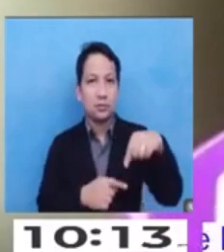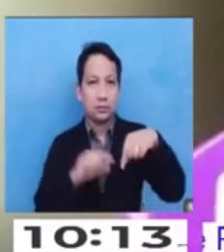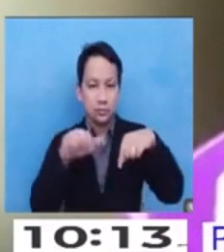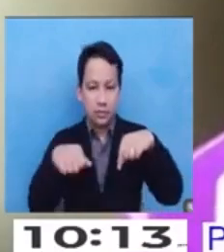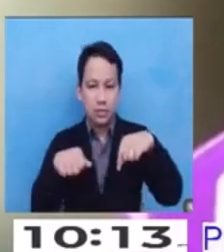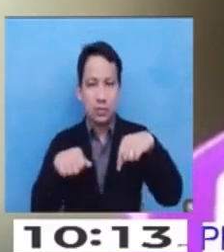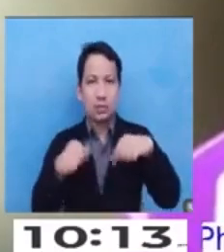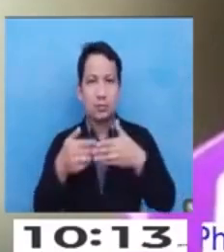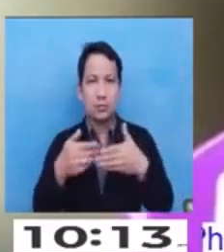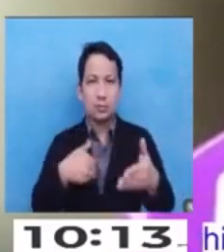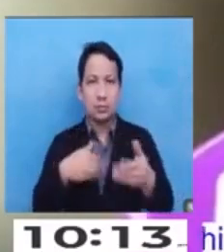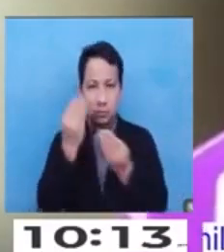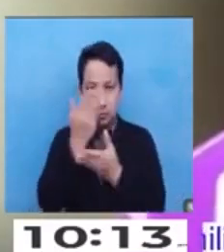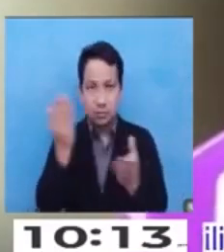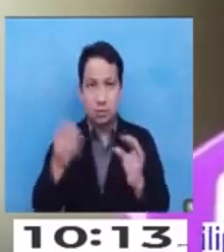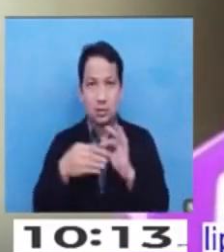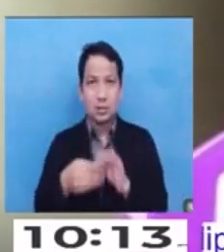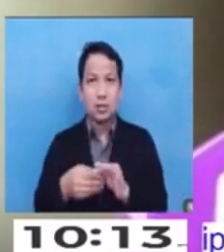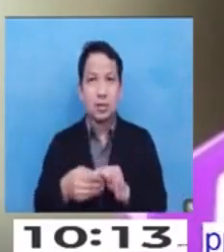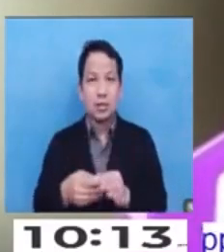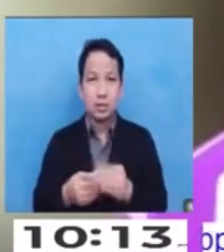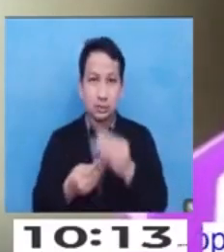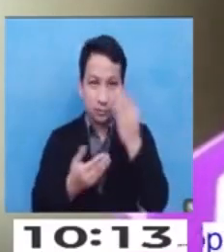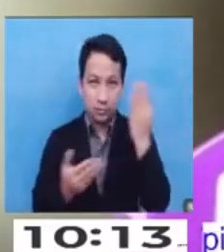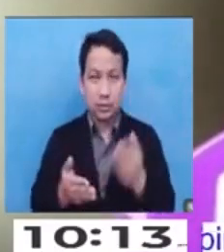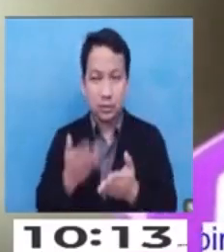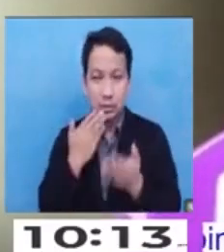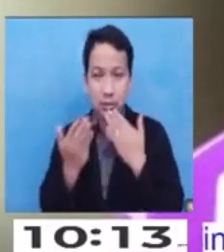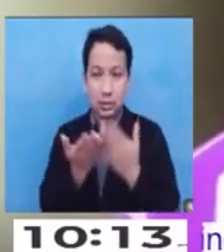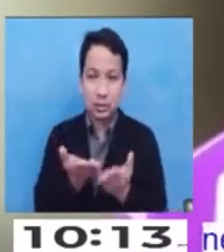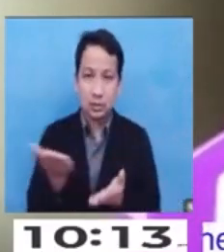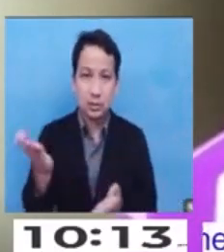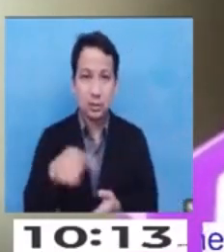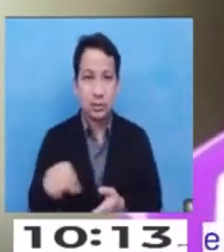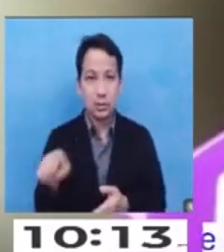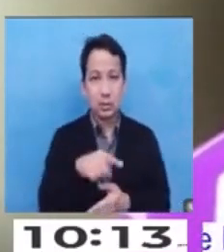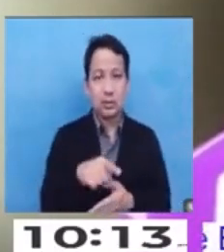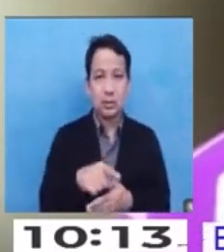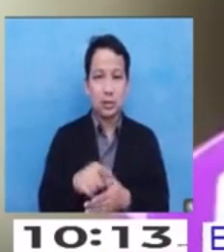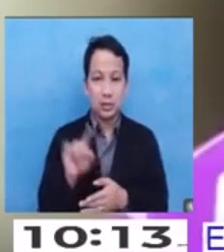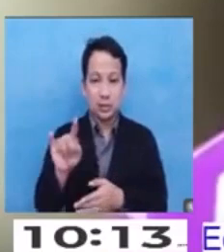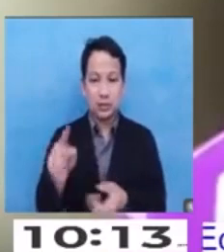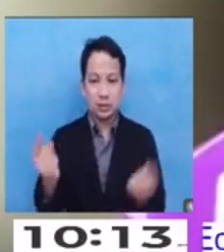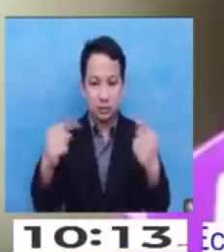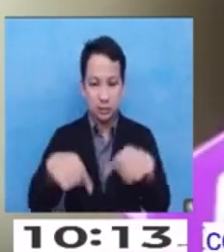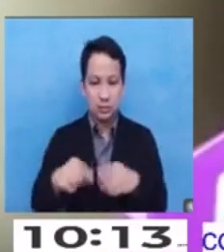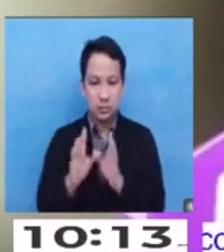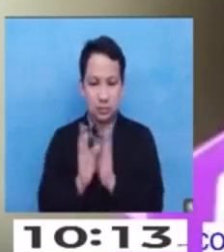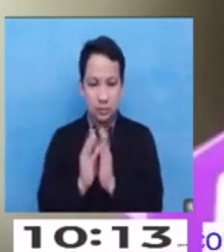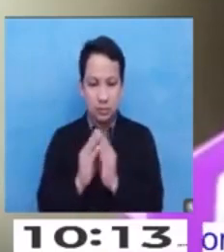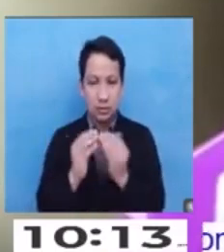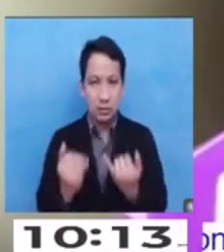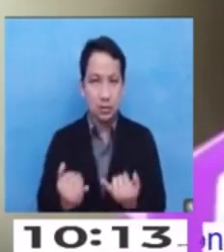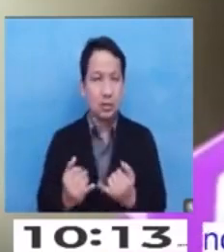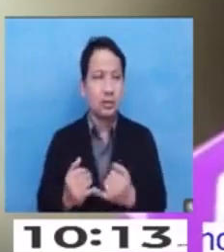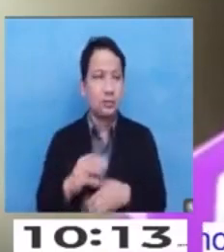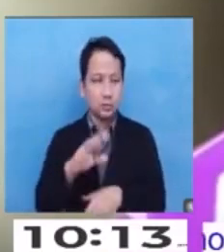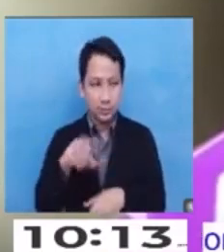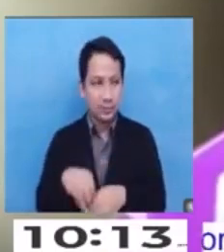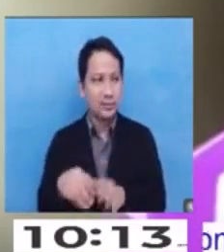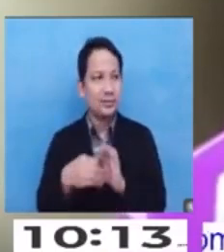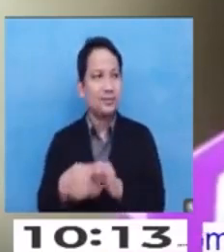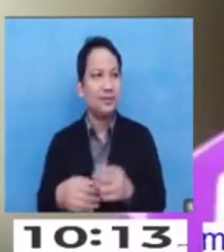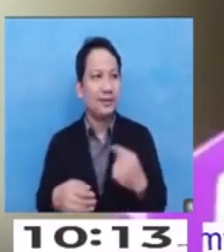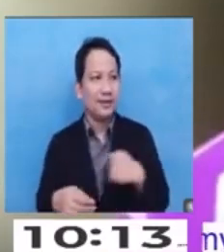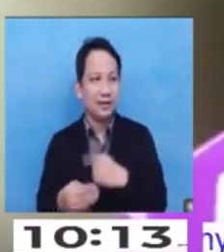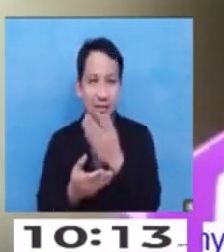proceed, nais po muna naming paunlakan at pasalamatan ang lahat ng press at media partners na kasama po natin ngayon dito sa press